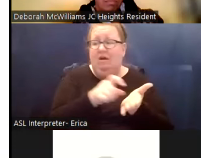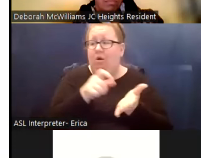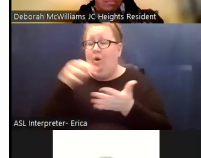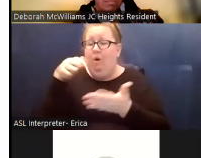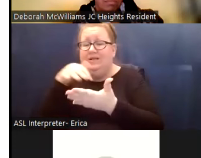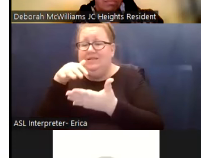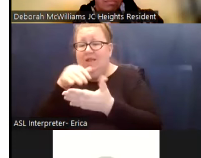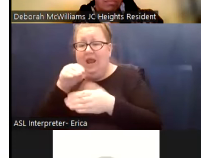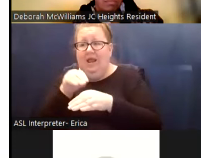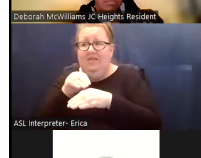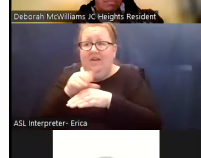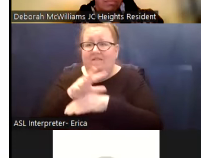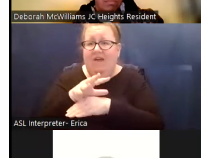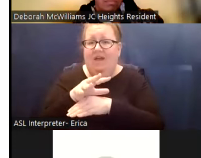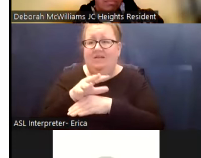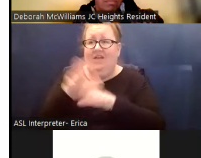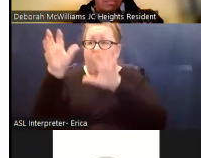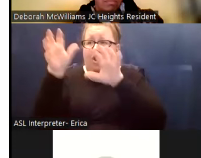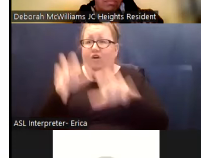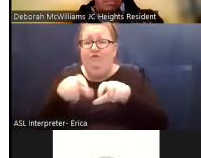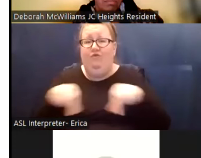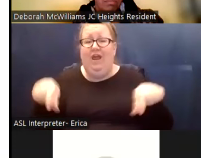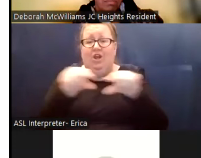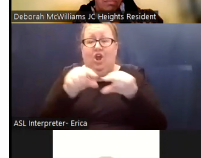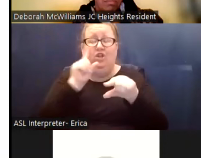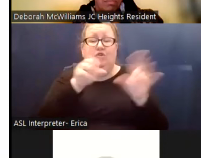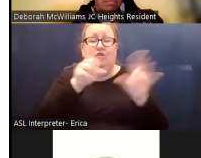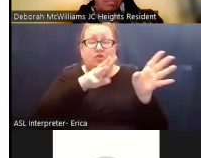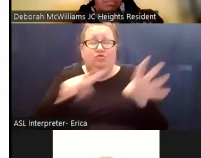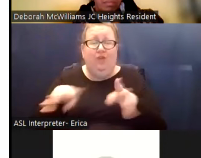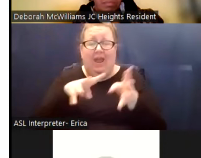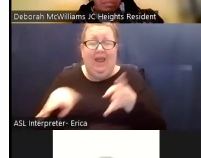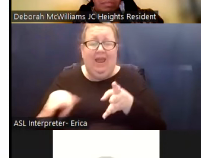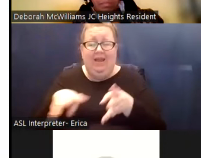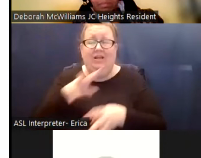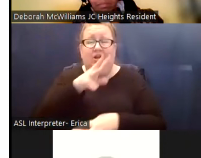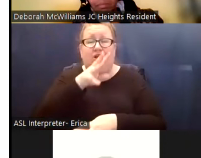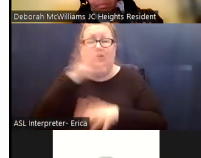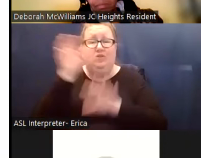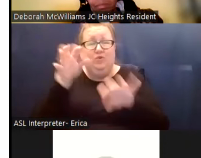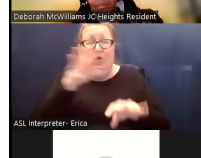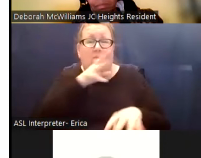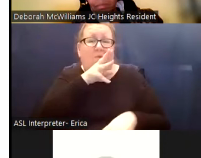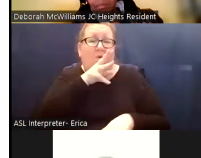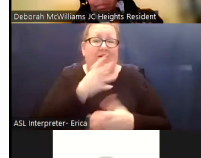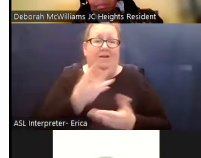of rain gardens to drain stormwater?